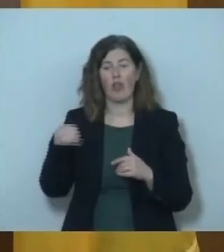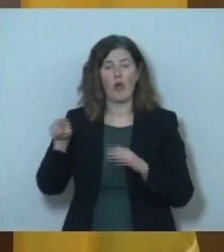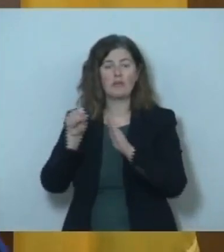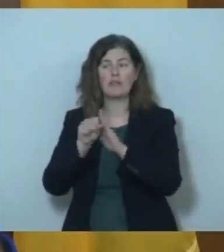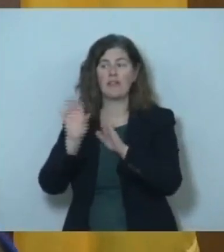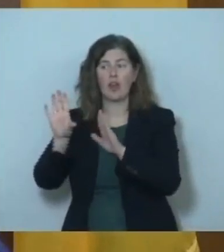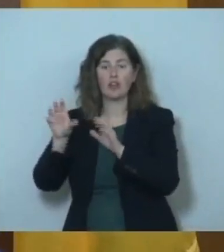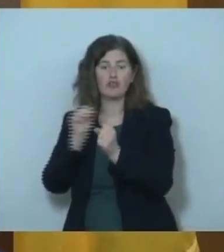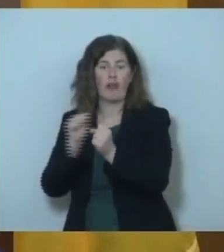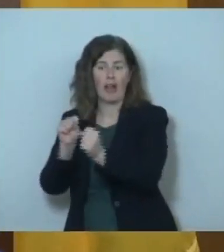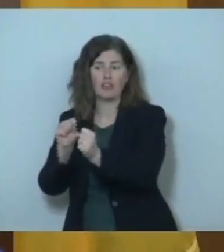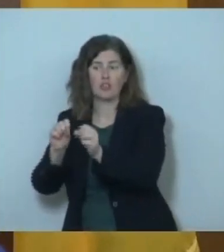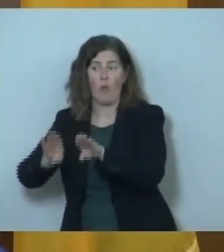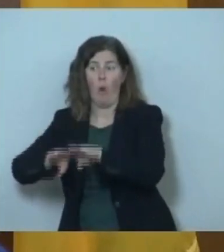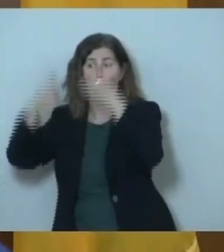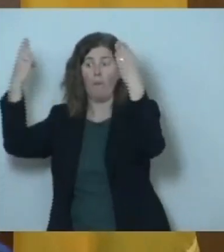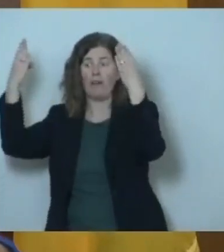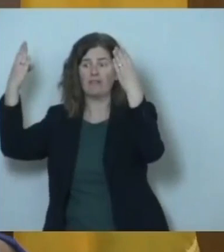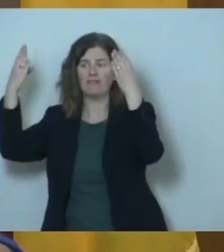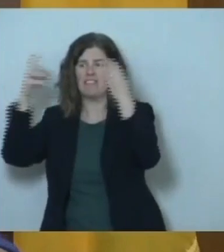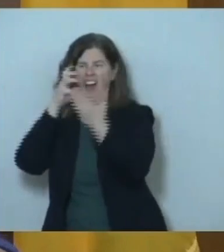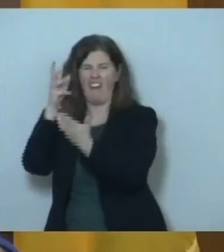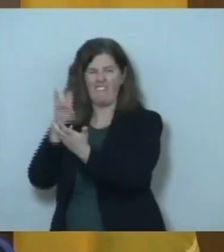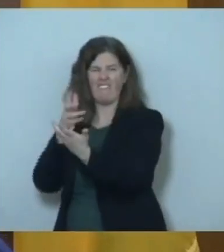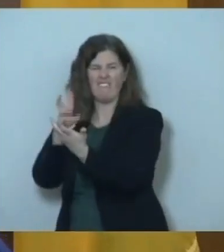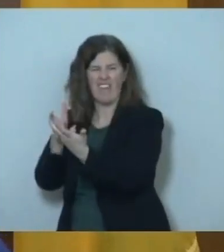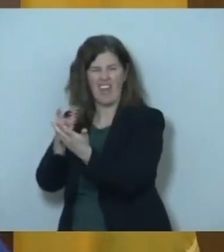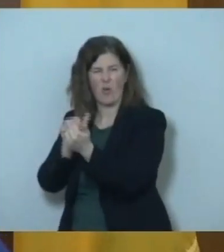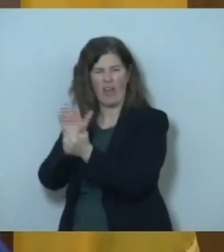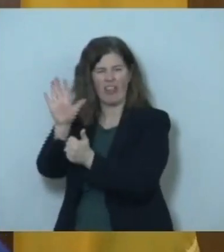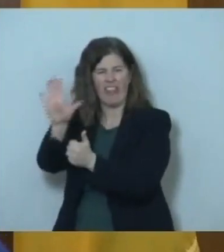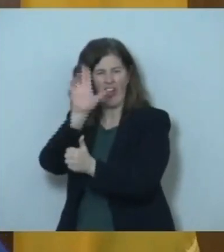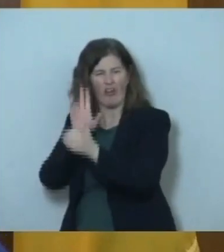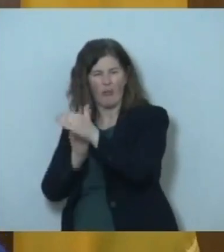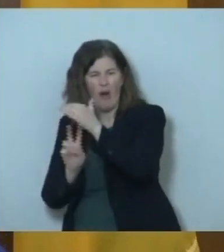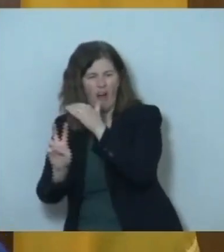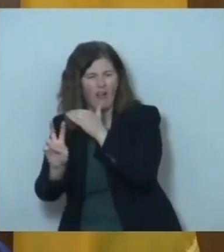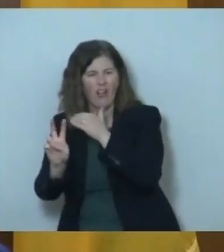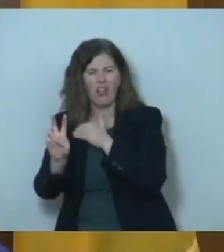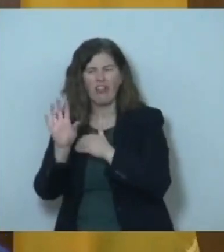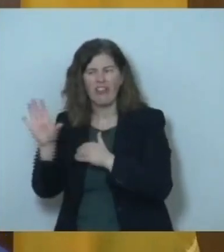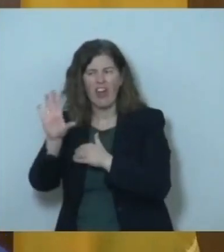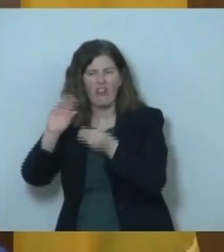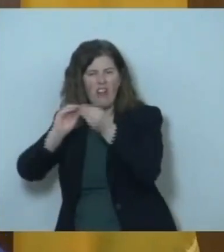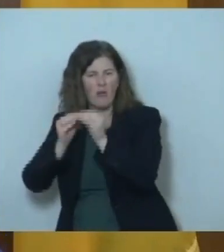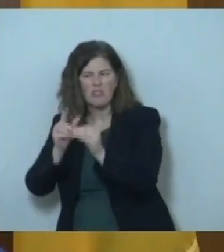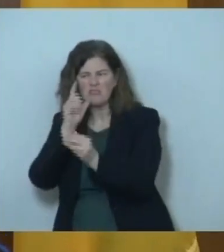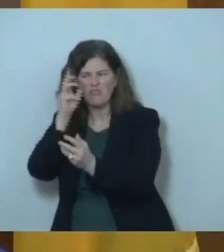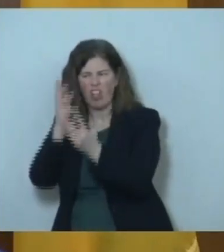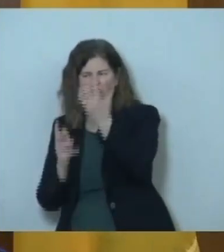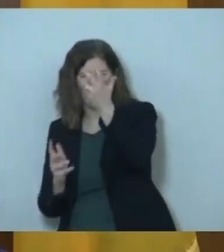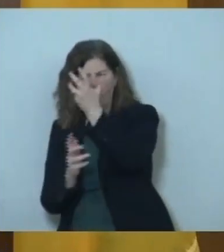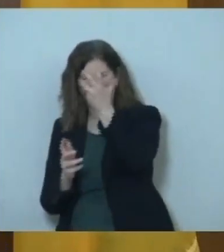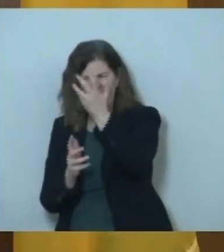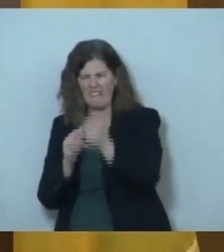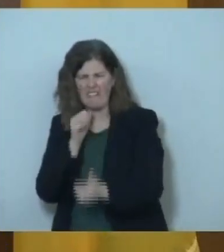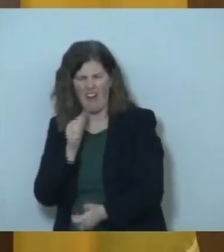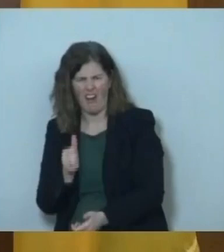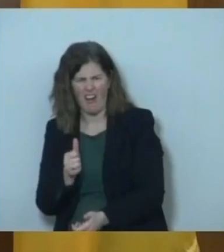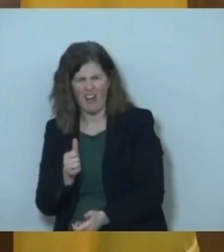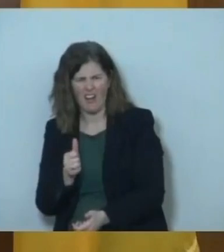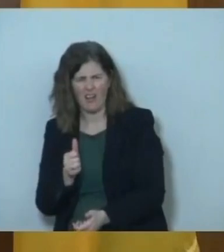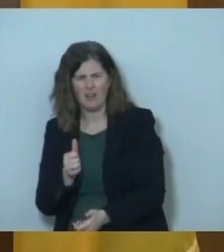strategies that don't fit with their own modeling or their own data that they were wanting to have in place,